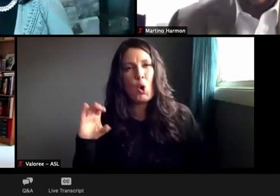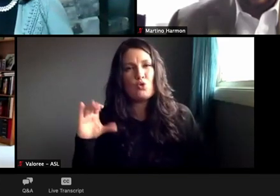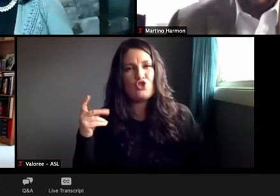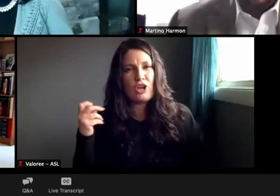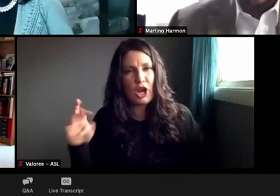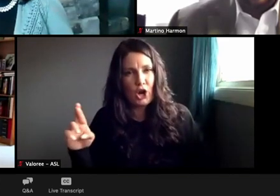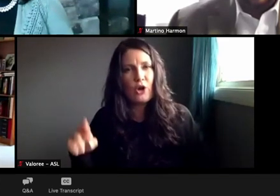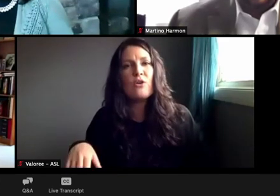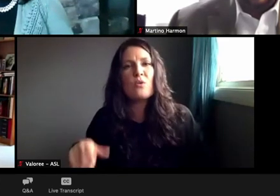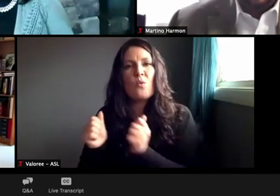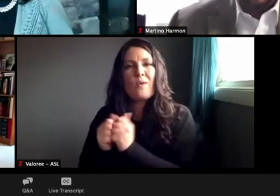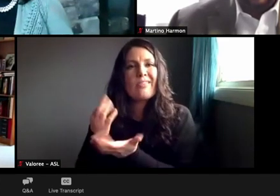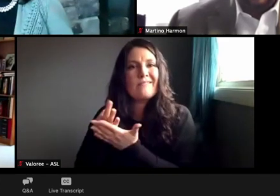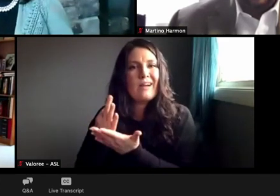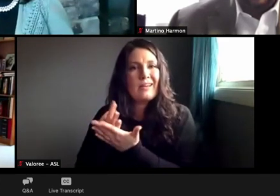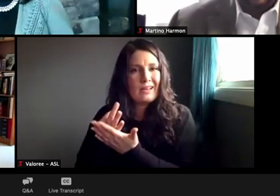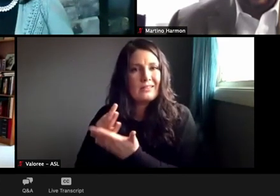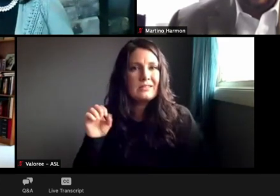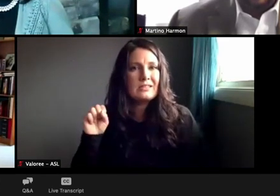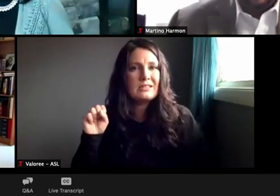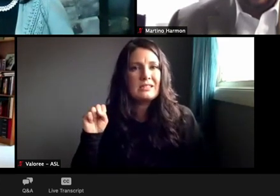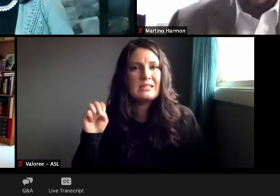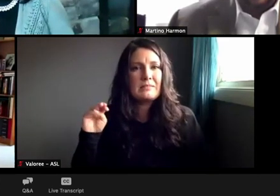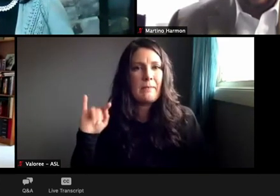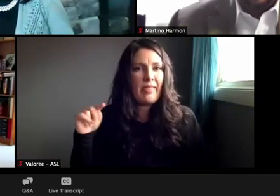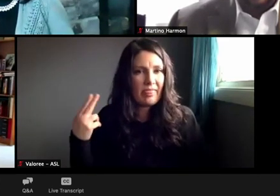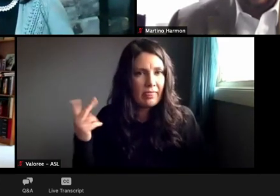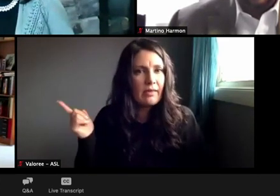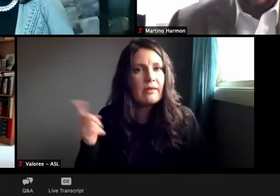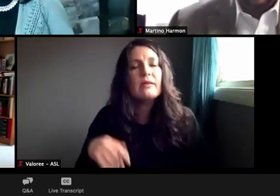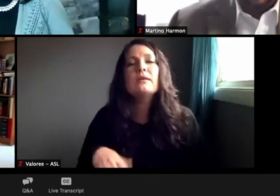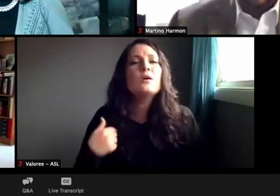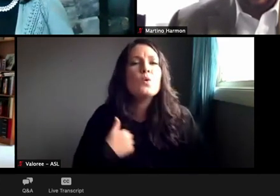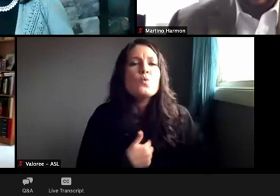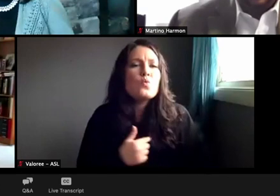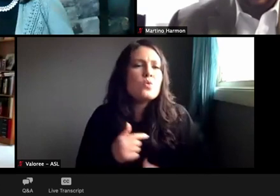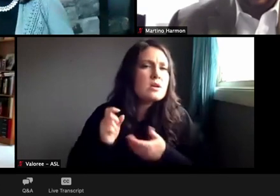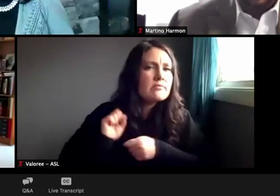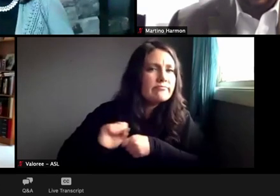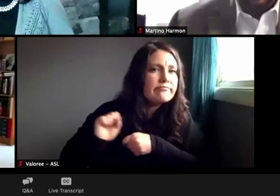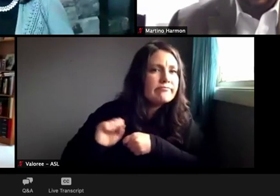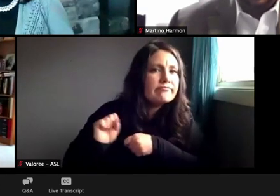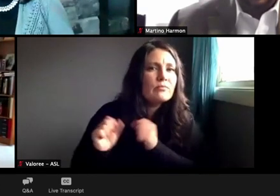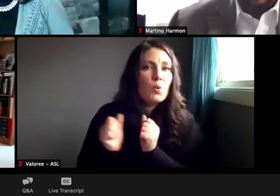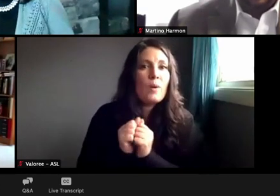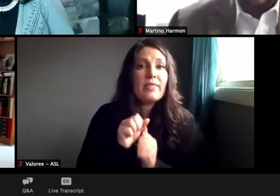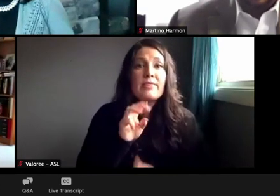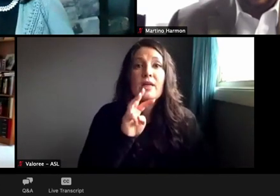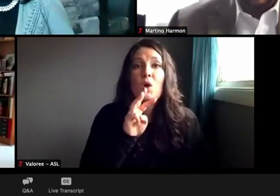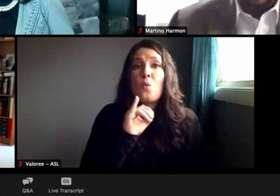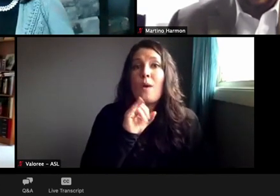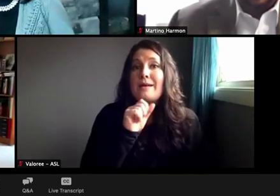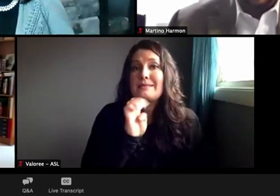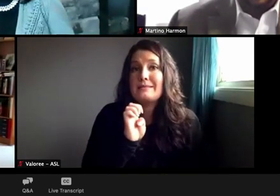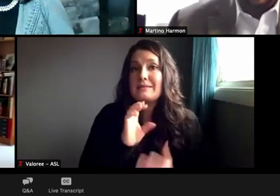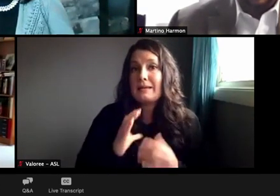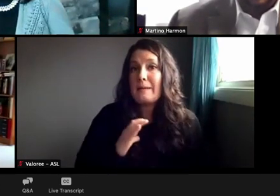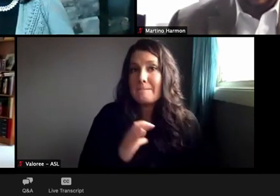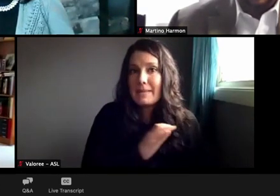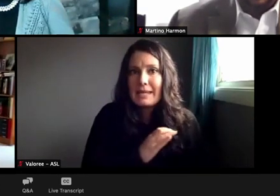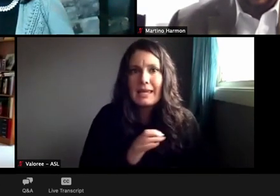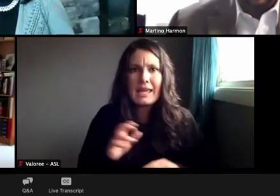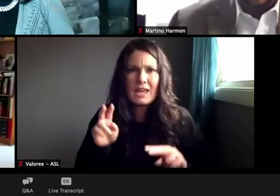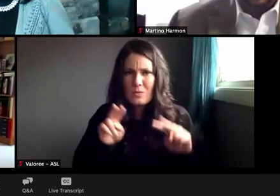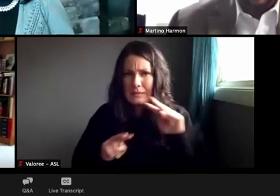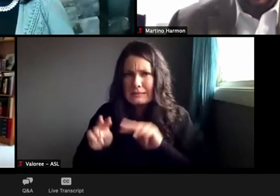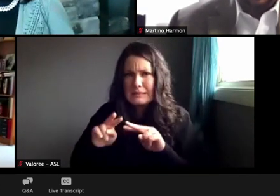for Finance, Brian Smith. And some of the things that we're working about in tandem with the WISE committee is exploring issues around workplace